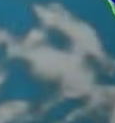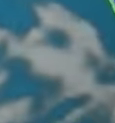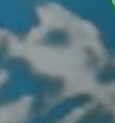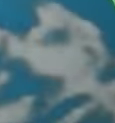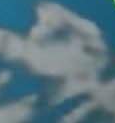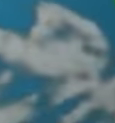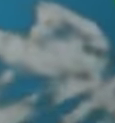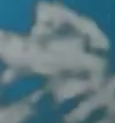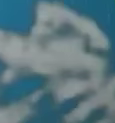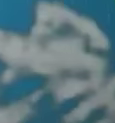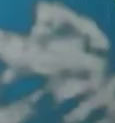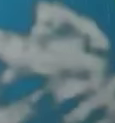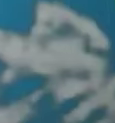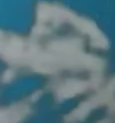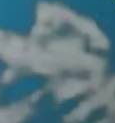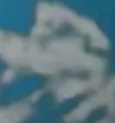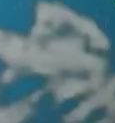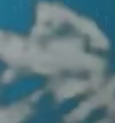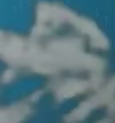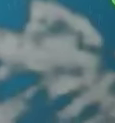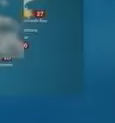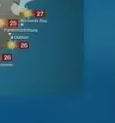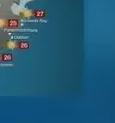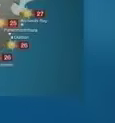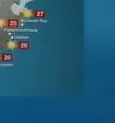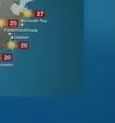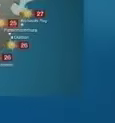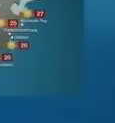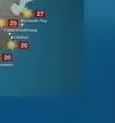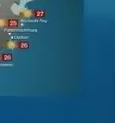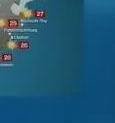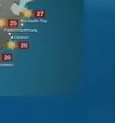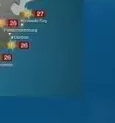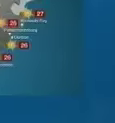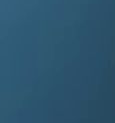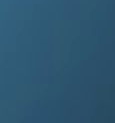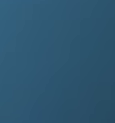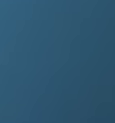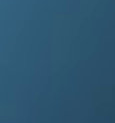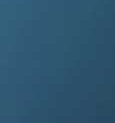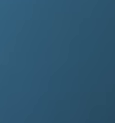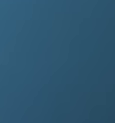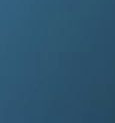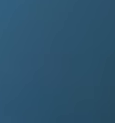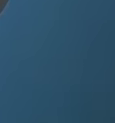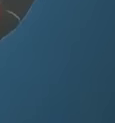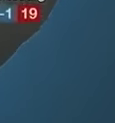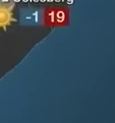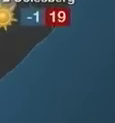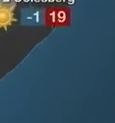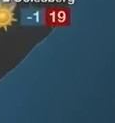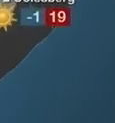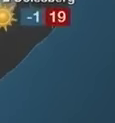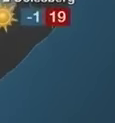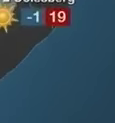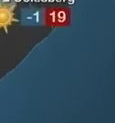parts of KwaZulu-Natal and Mpumalanga, but we don't expect any rainfall from that. The Northern Cape will be sunny on Friday afternoon, quite